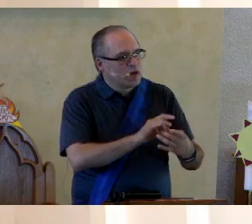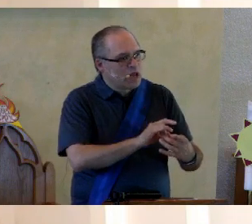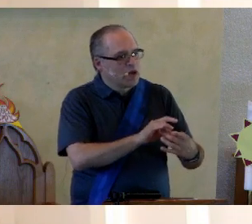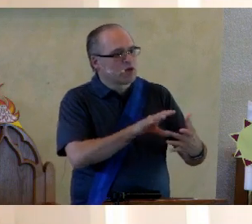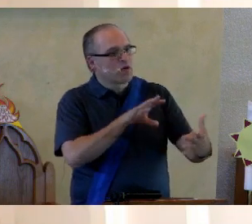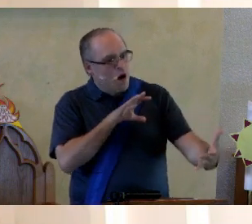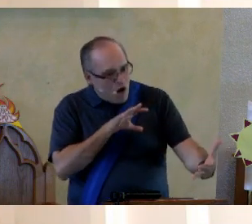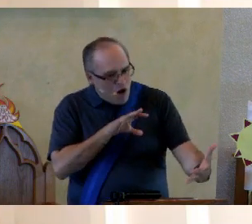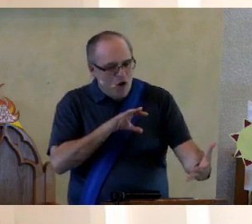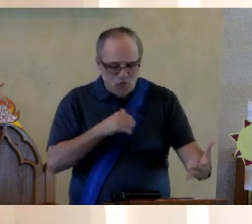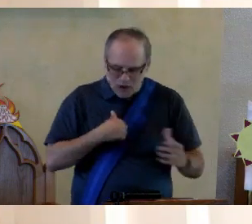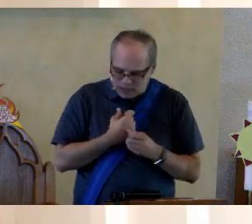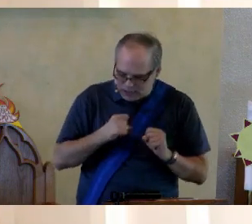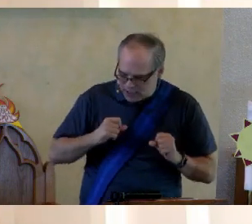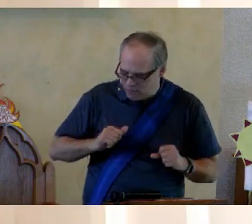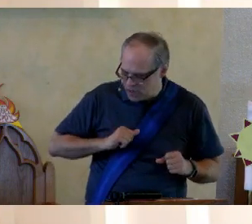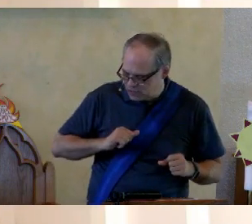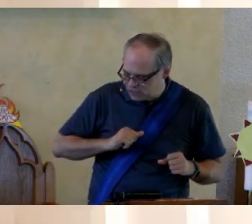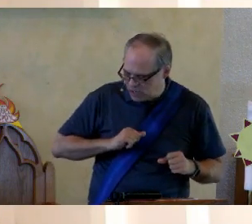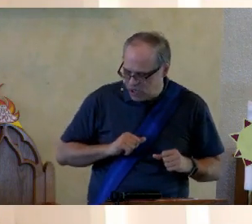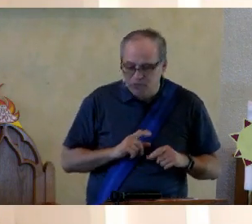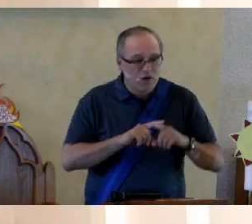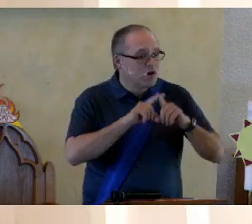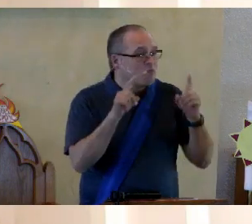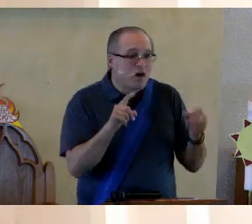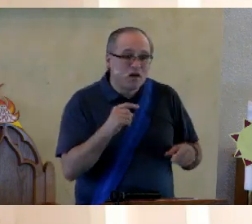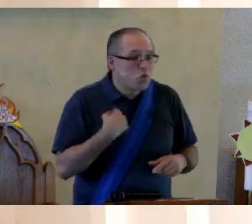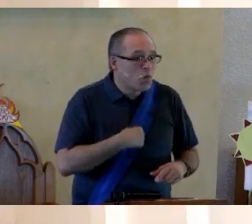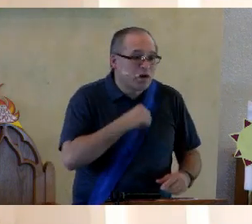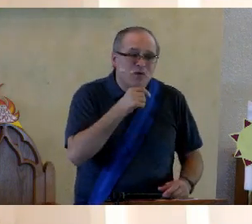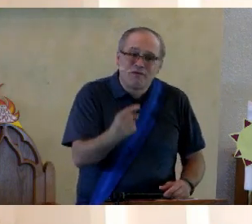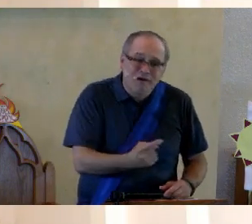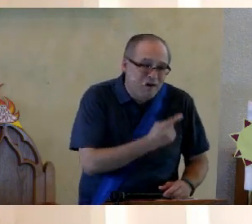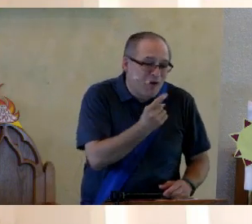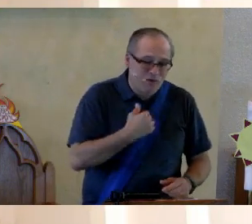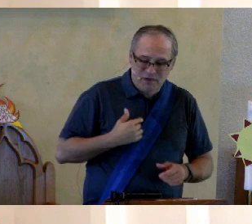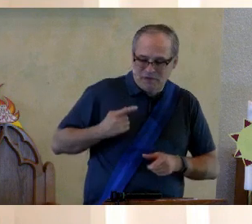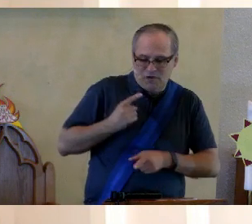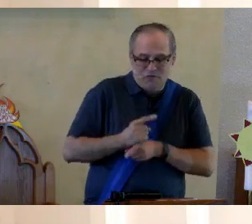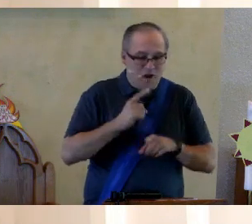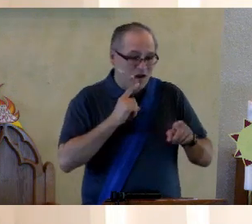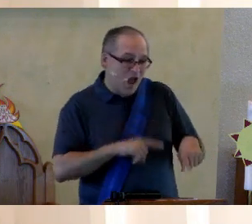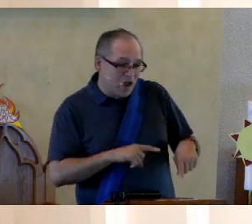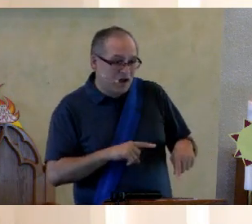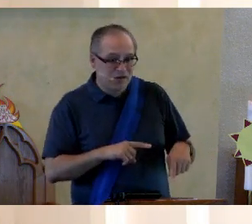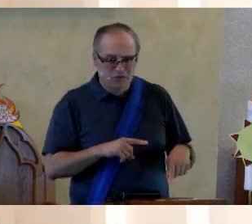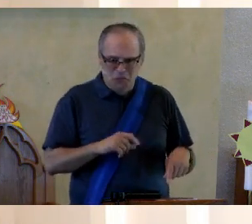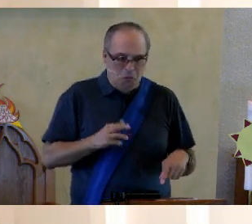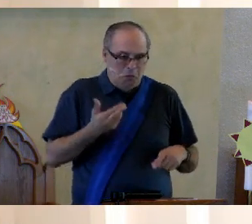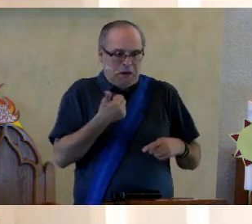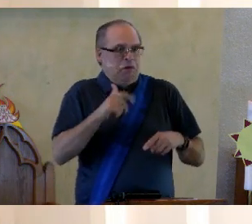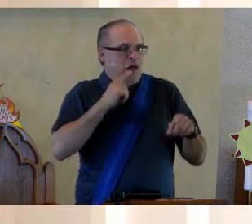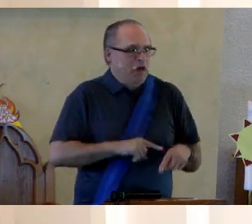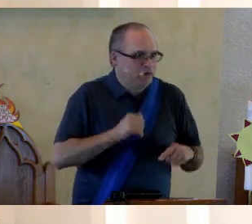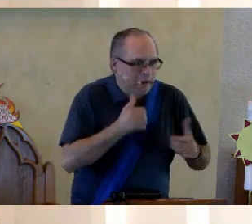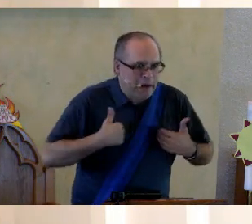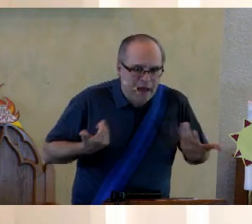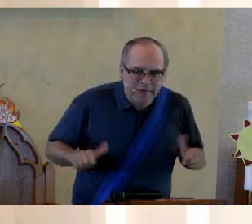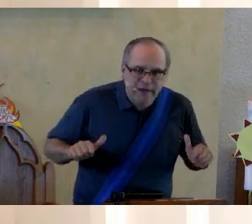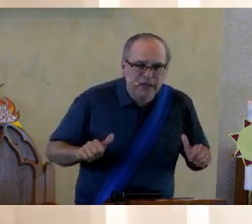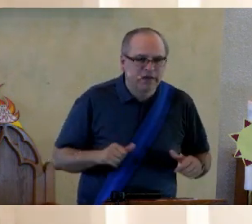yourself, or that as humans that we don't always have the right answers or any of the answers, or that